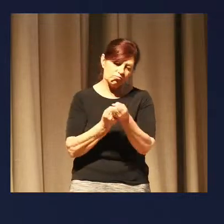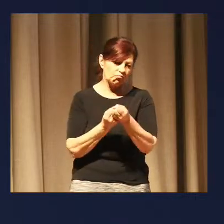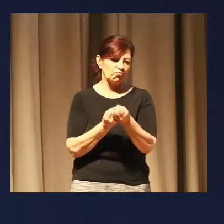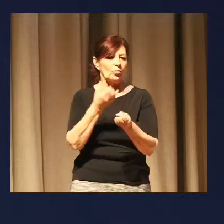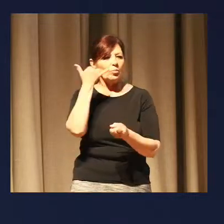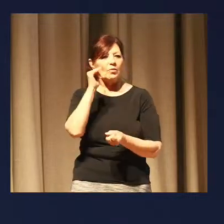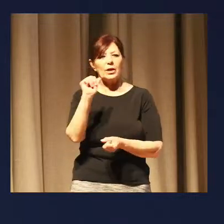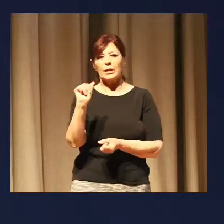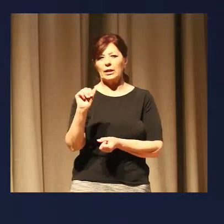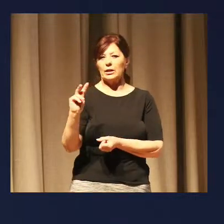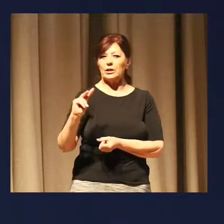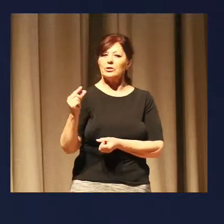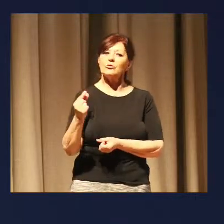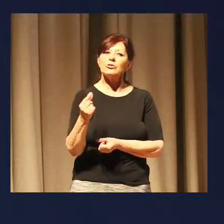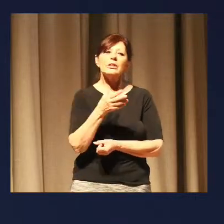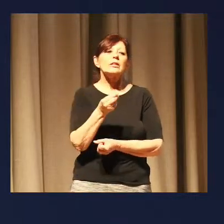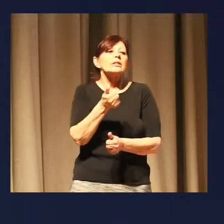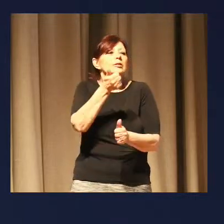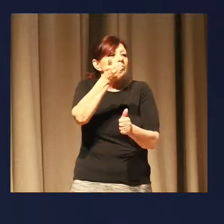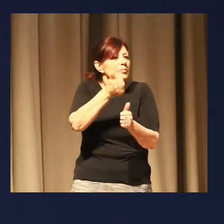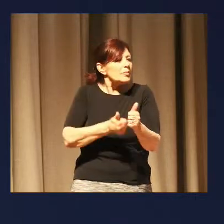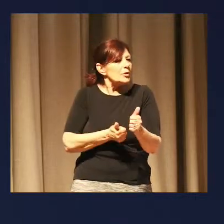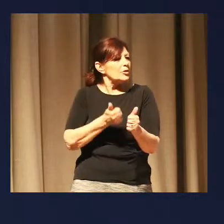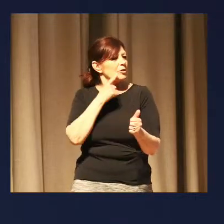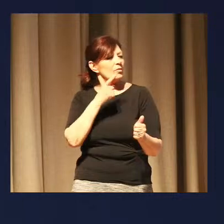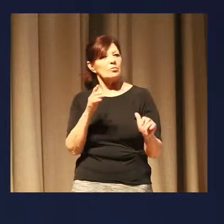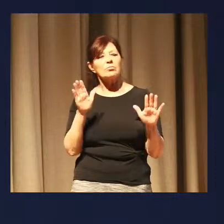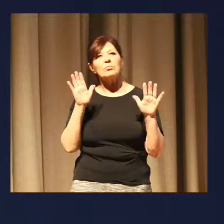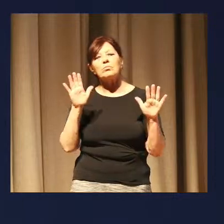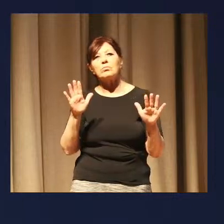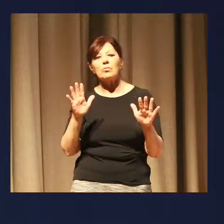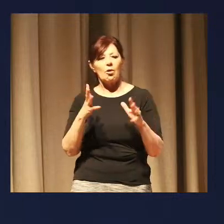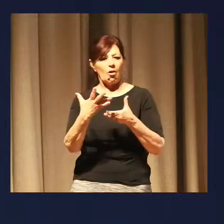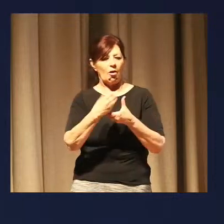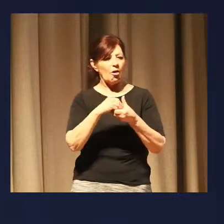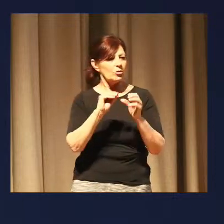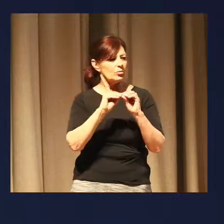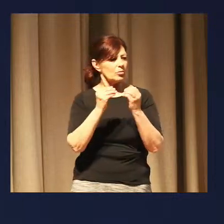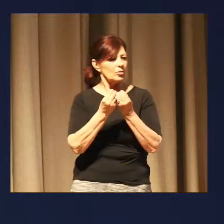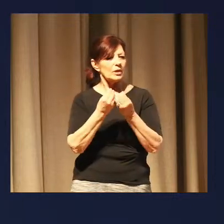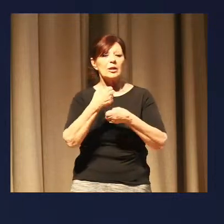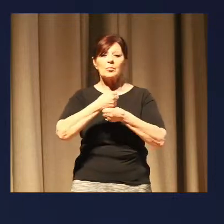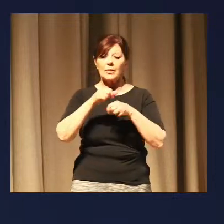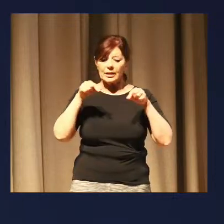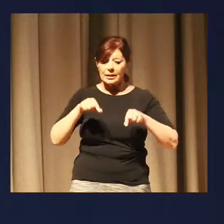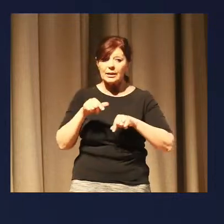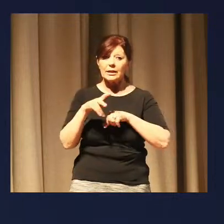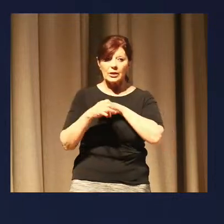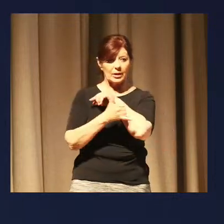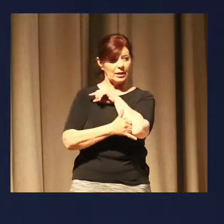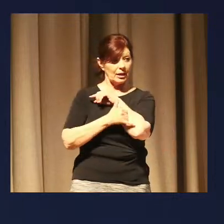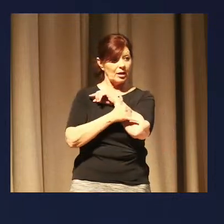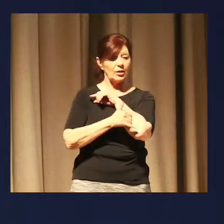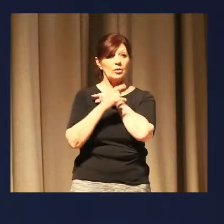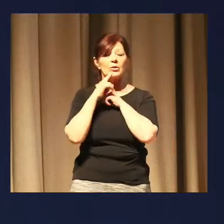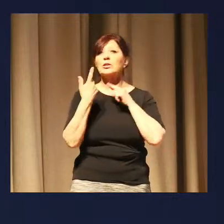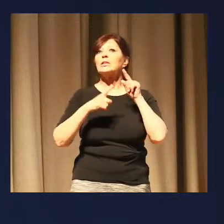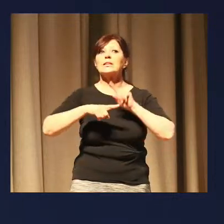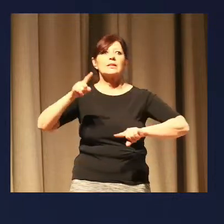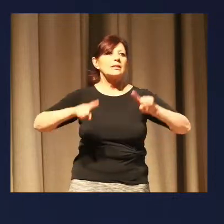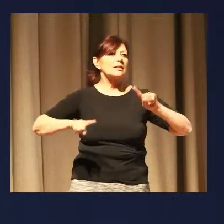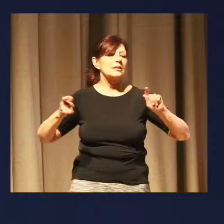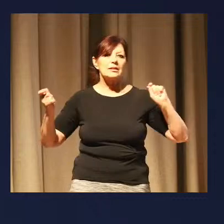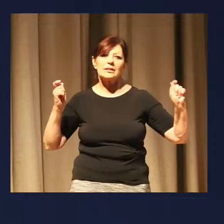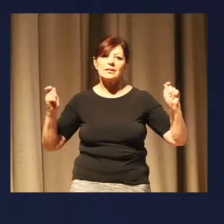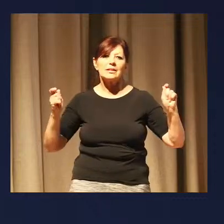Buffalo AKG and each of the extraordinary cultural organizations that makes Erie County such a dynamic